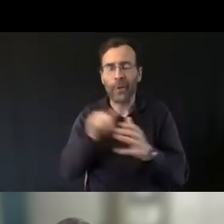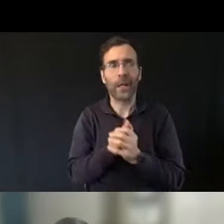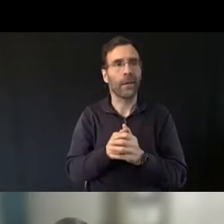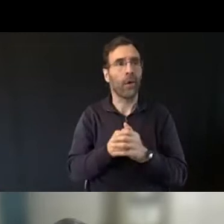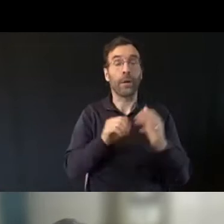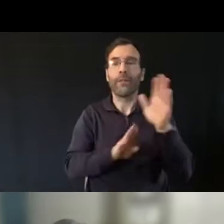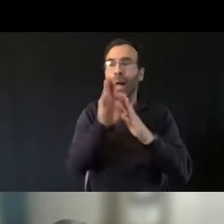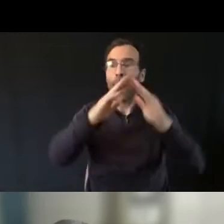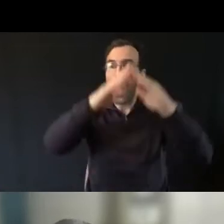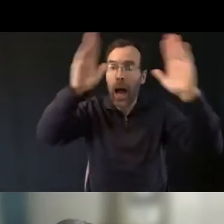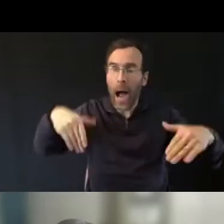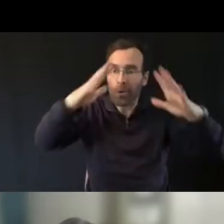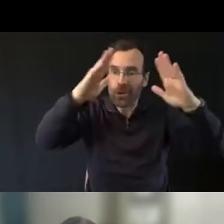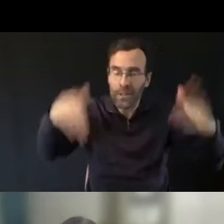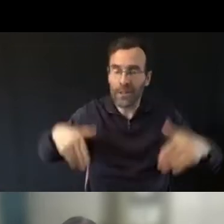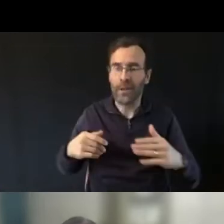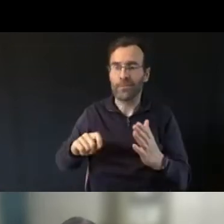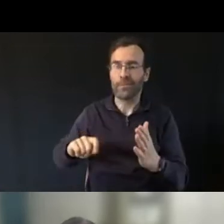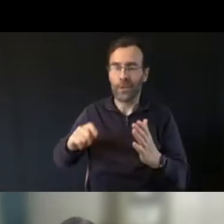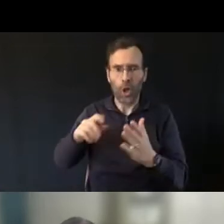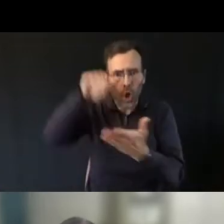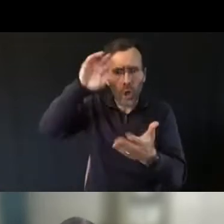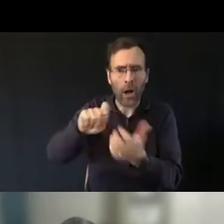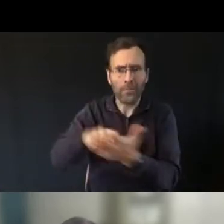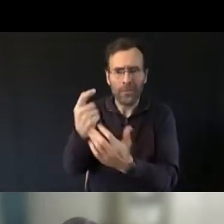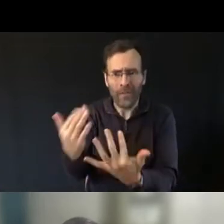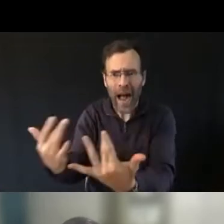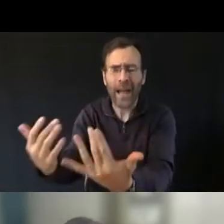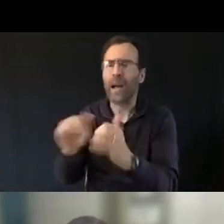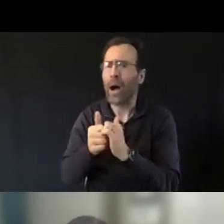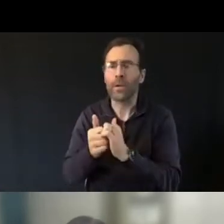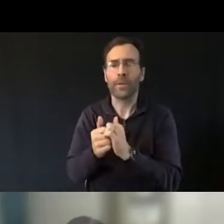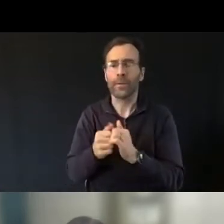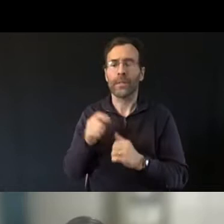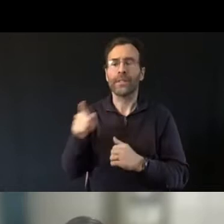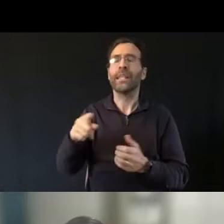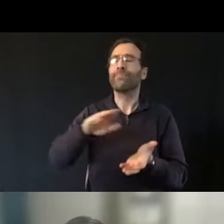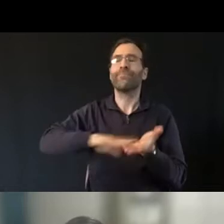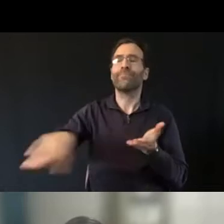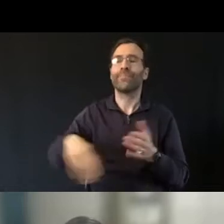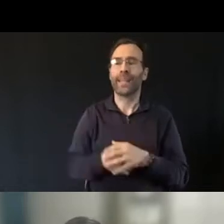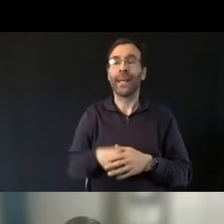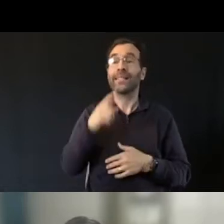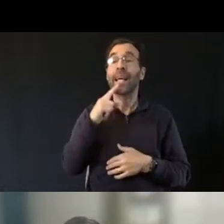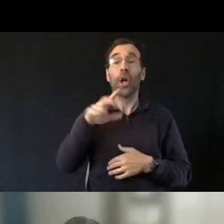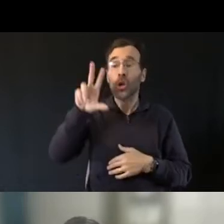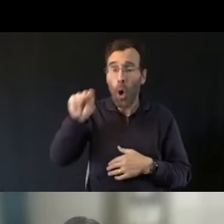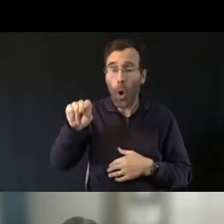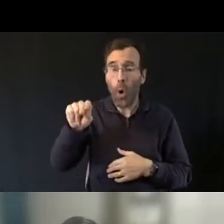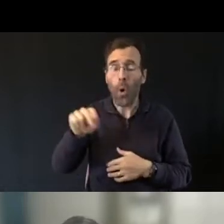the introduction of fire. And she dismissed all of these and she said, no, it was the